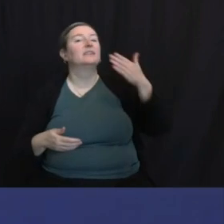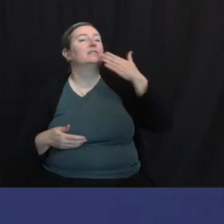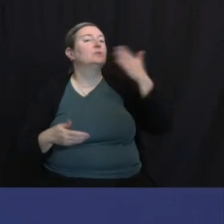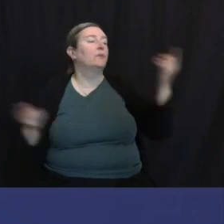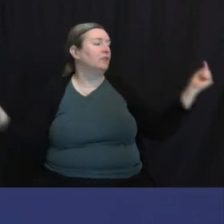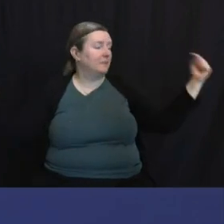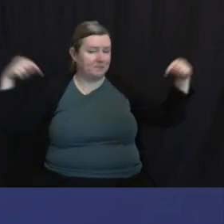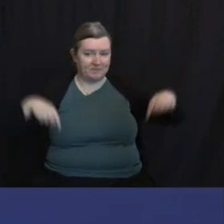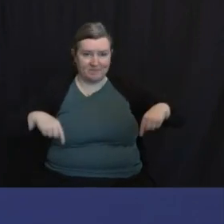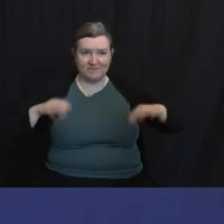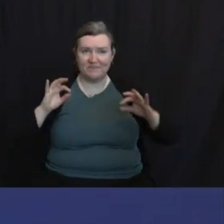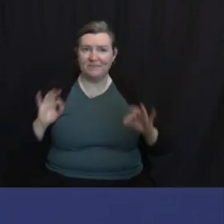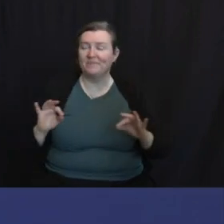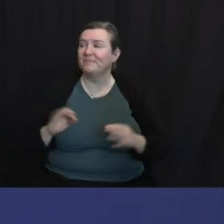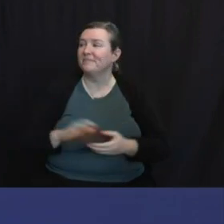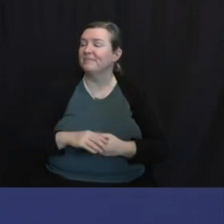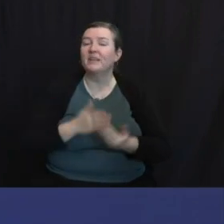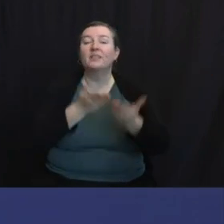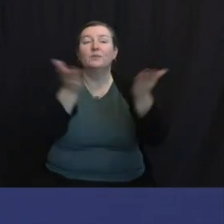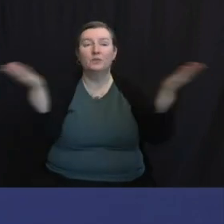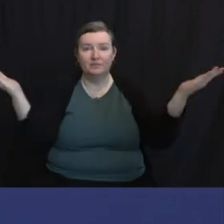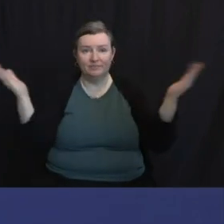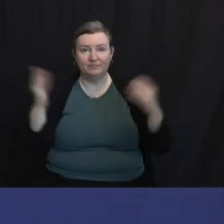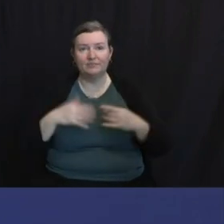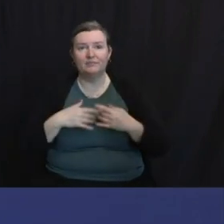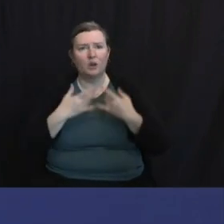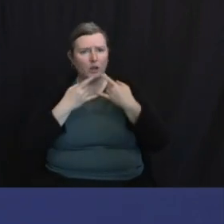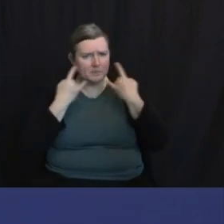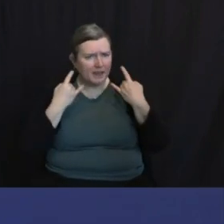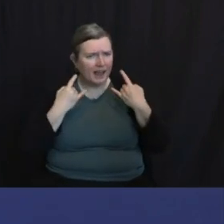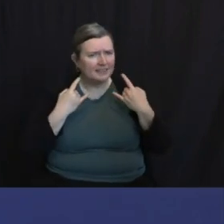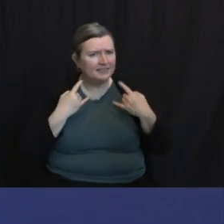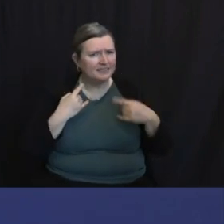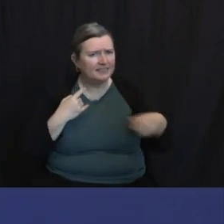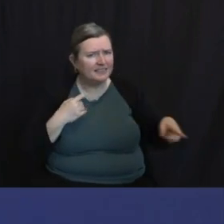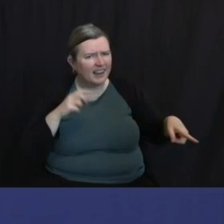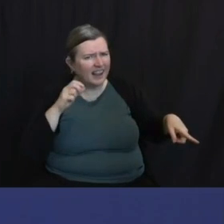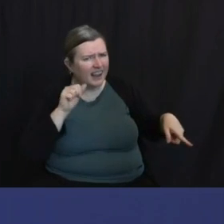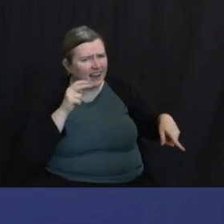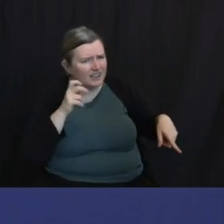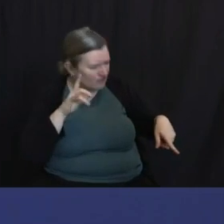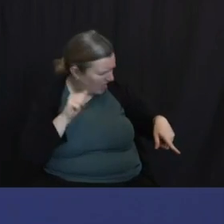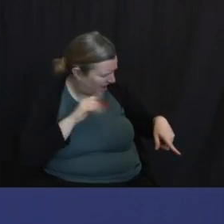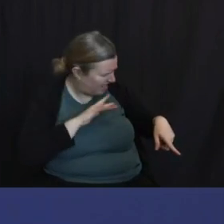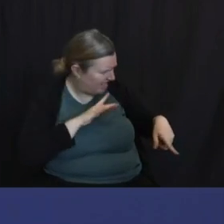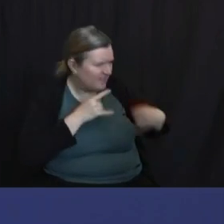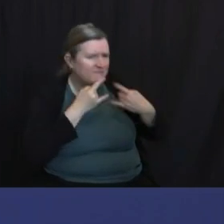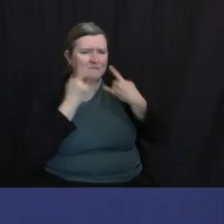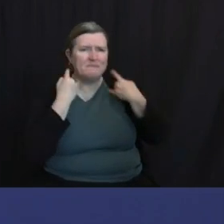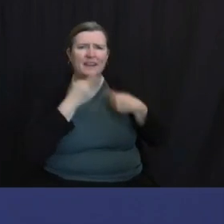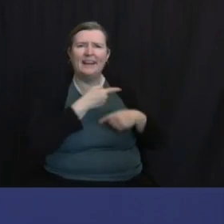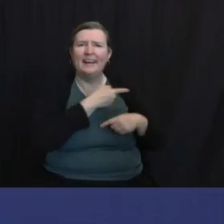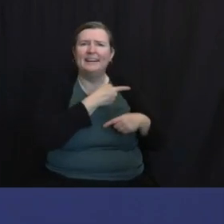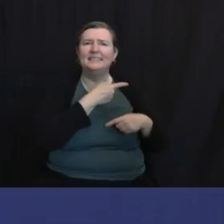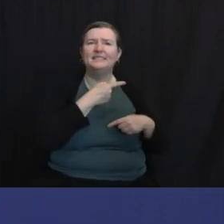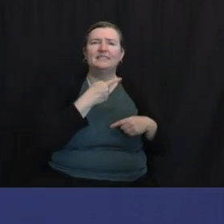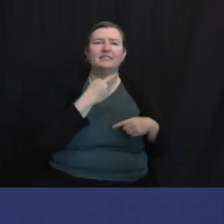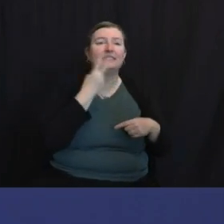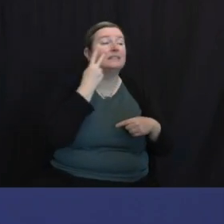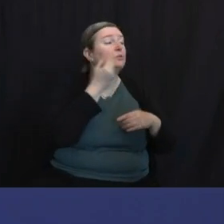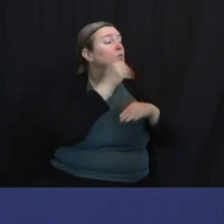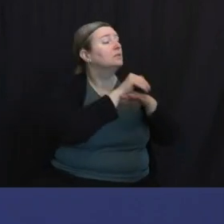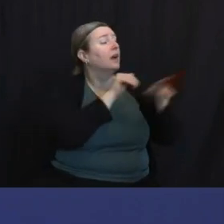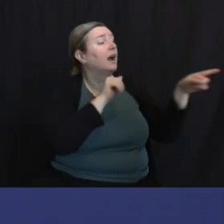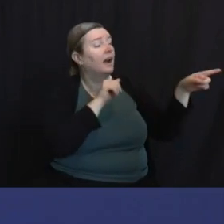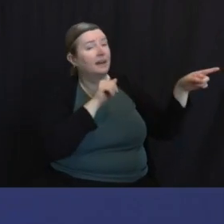to have you with us. I love your mask, and thank you for being here and everything you and your team do. Pat, I'll see you tonight. Jared, Paramel,